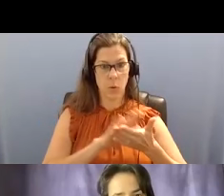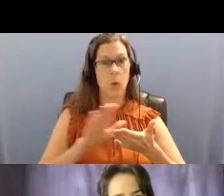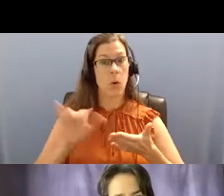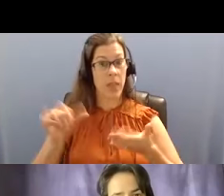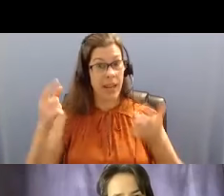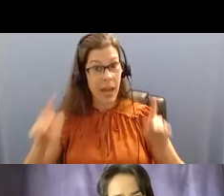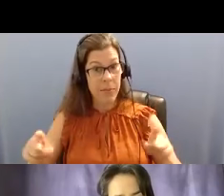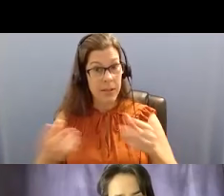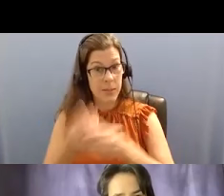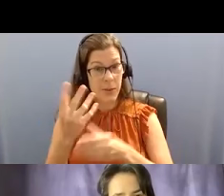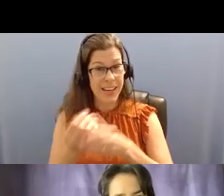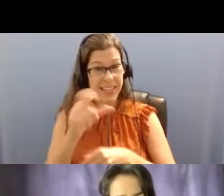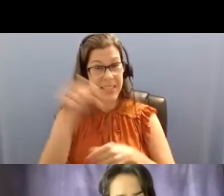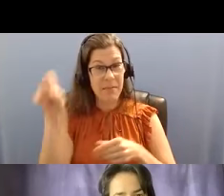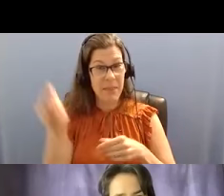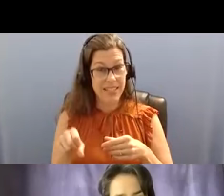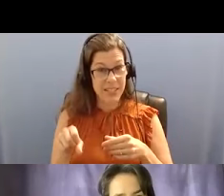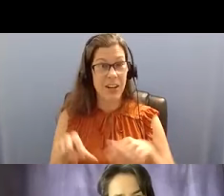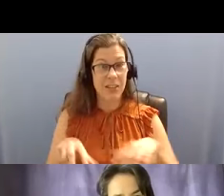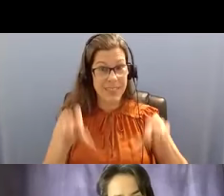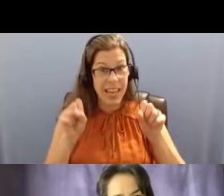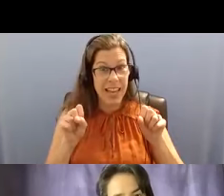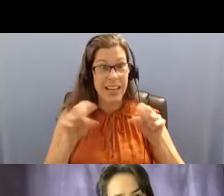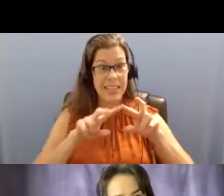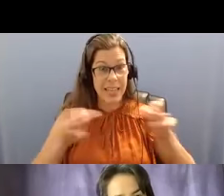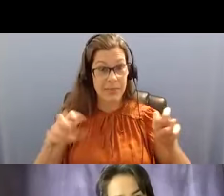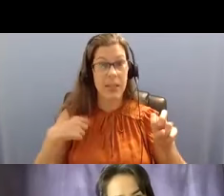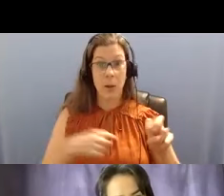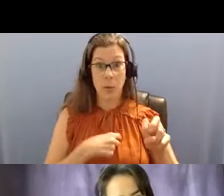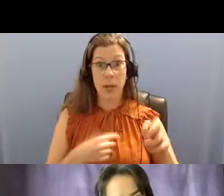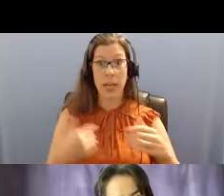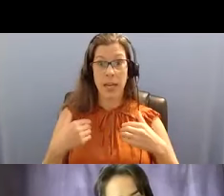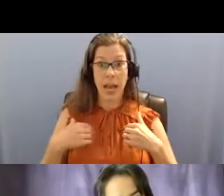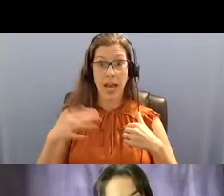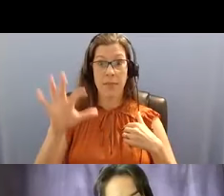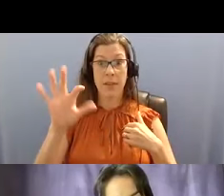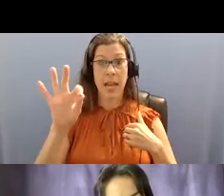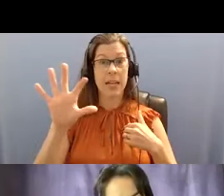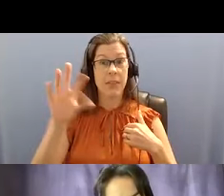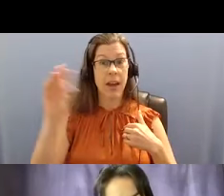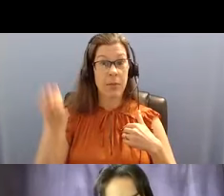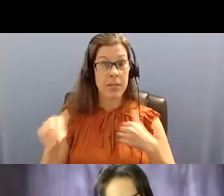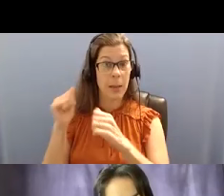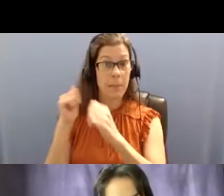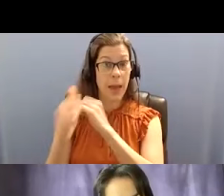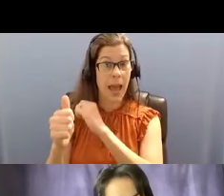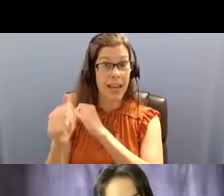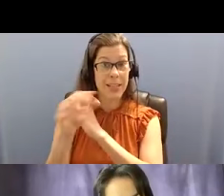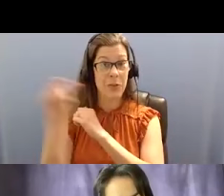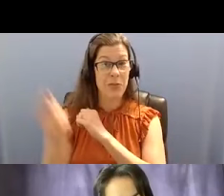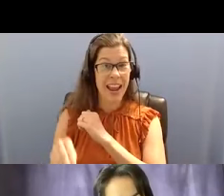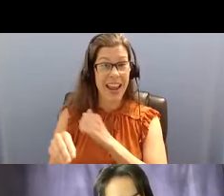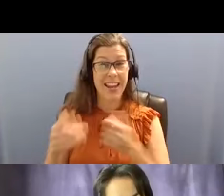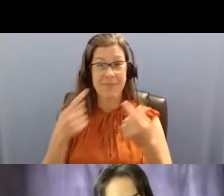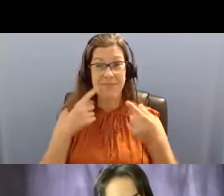spring semester. And we actually have a 95% passing rate, success rate,